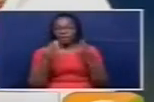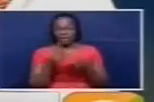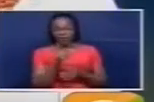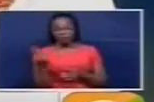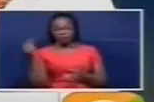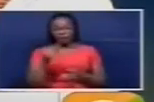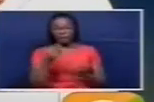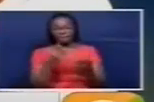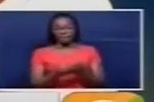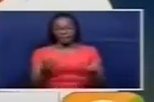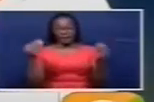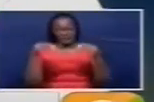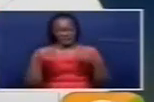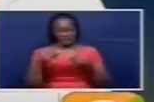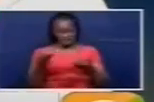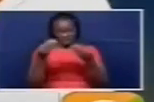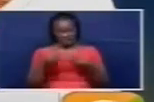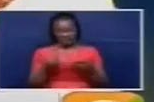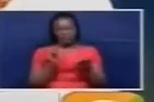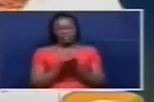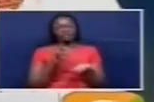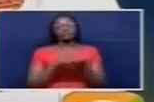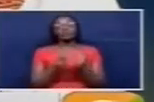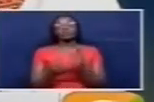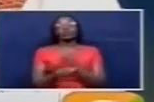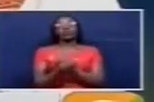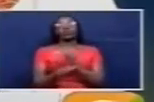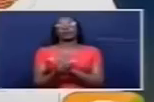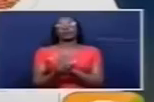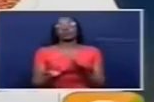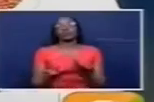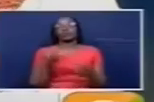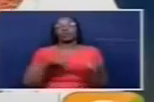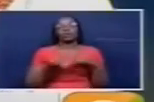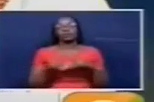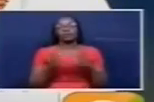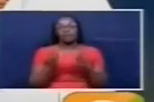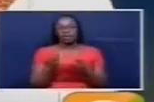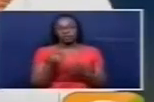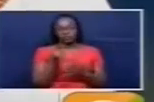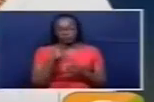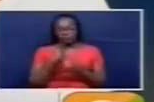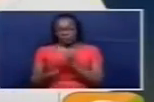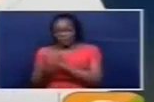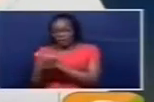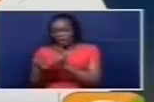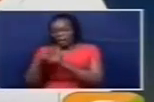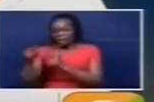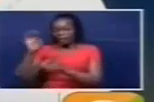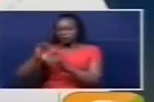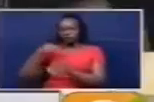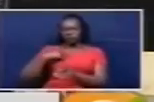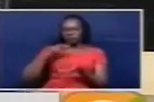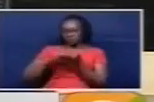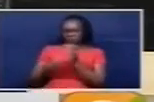and says, here, Pesa, that's a corrupt person. Because when you bribe someone to vote for, so that you can vote for them, they're going to steal. But